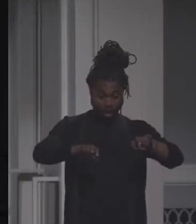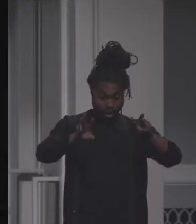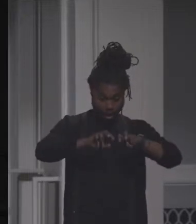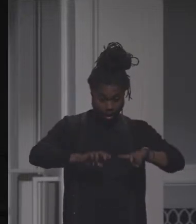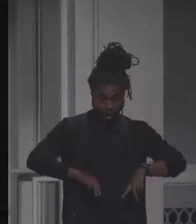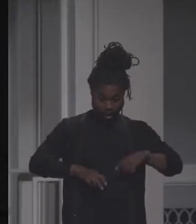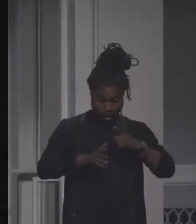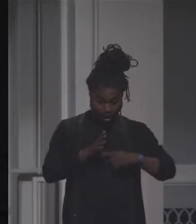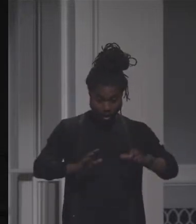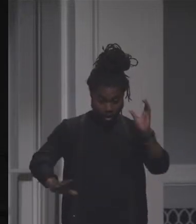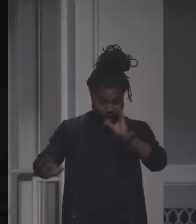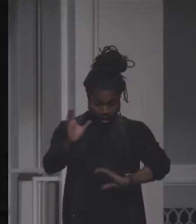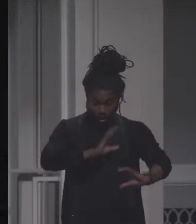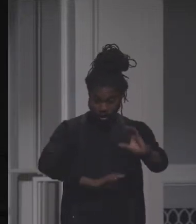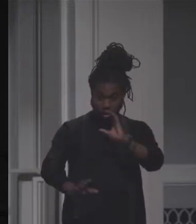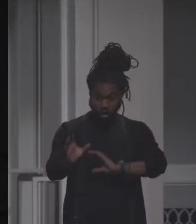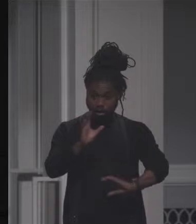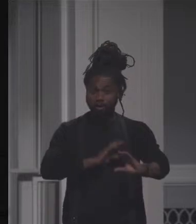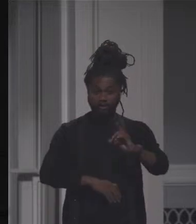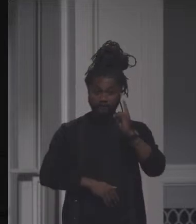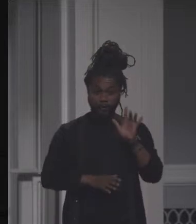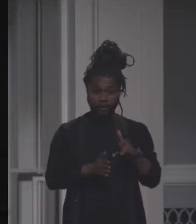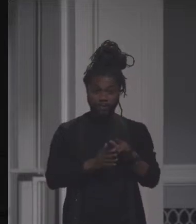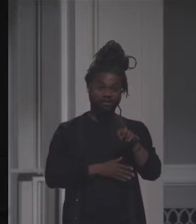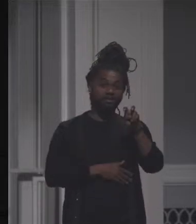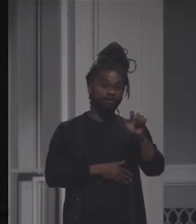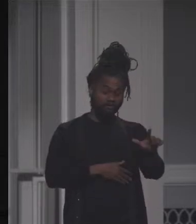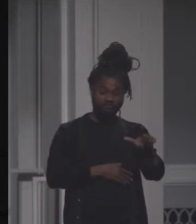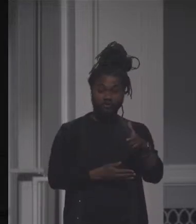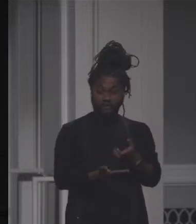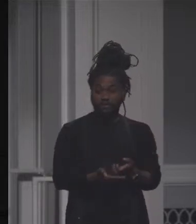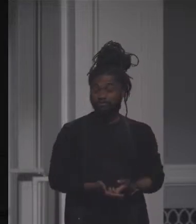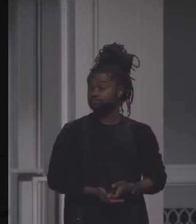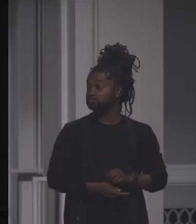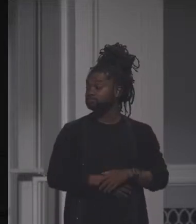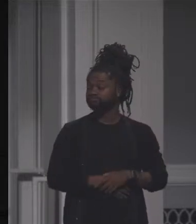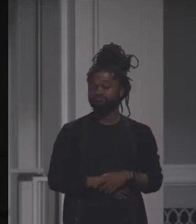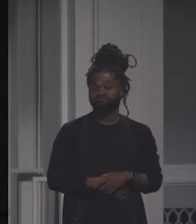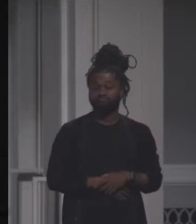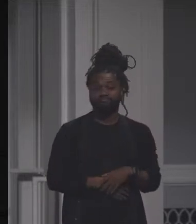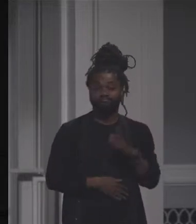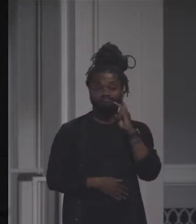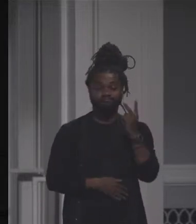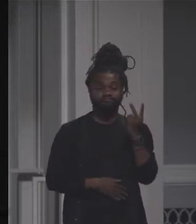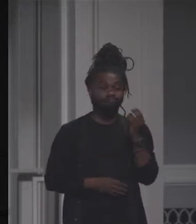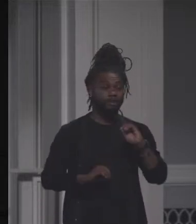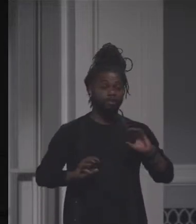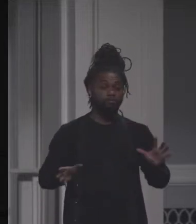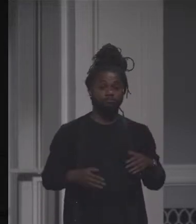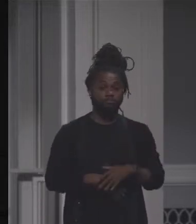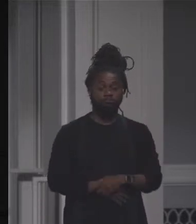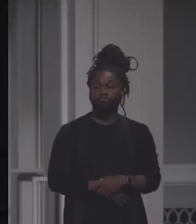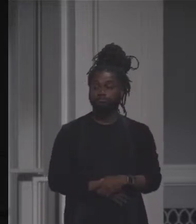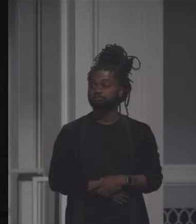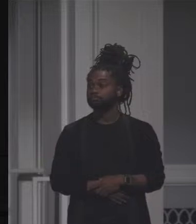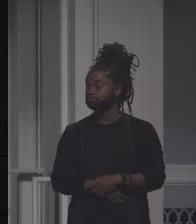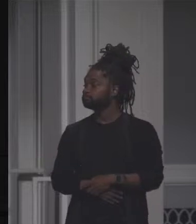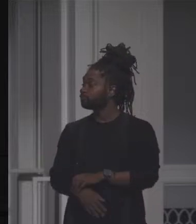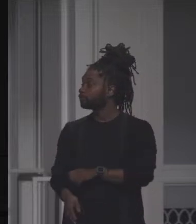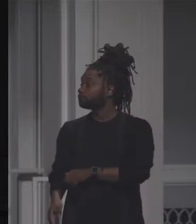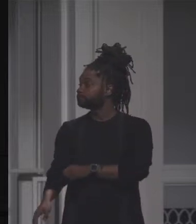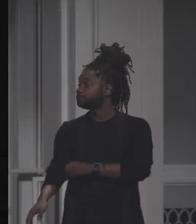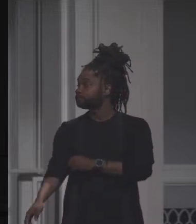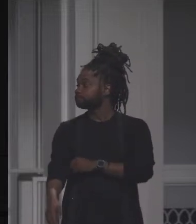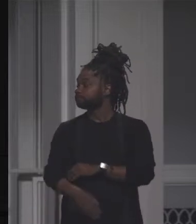of queer women in the early medieval. And I found nothing. I did find